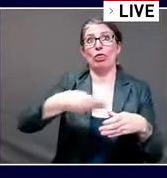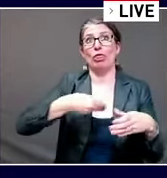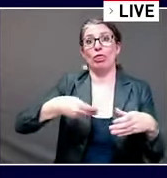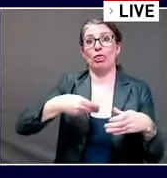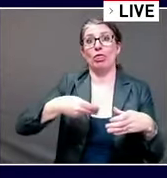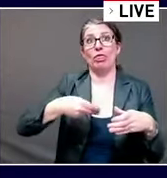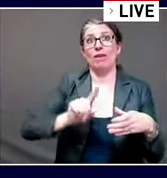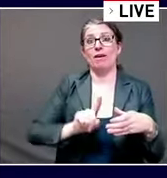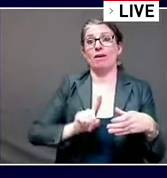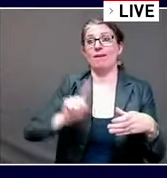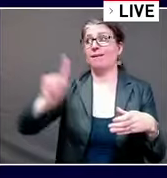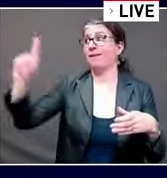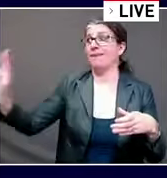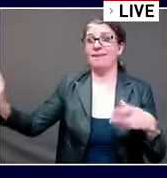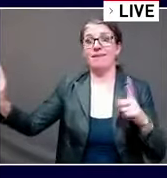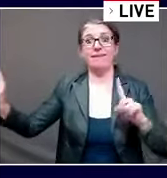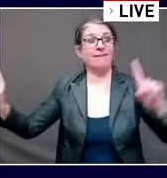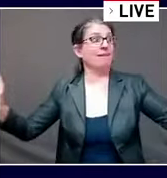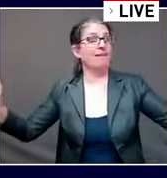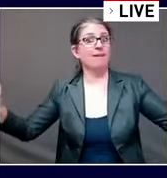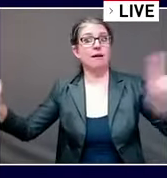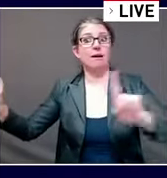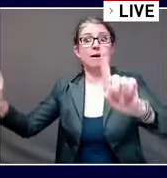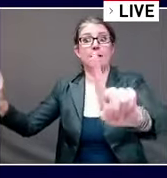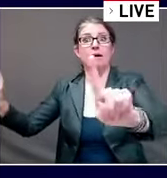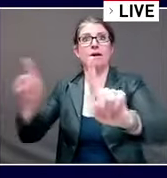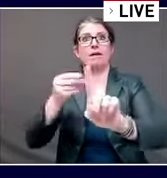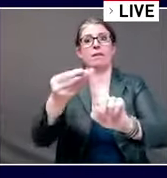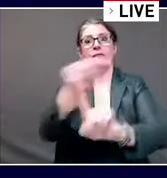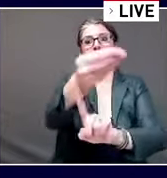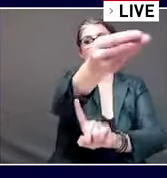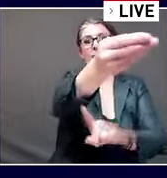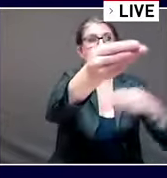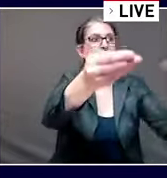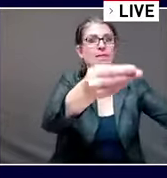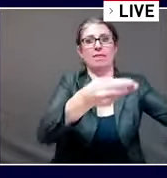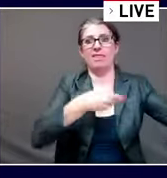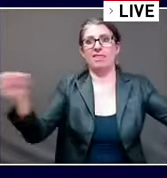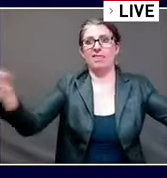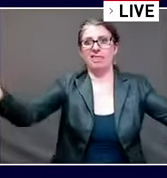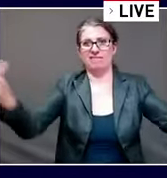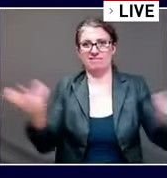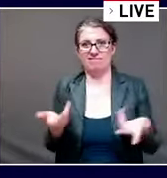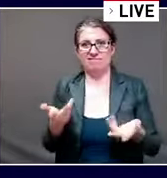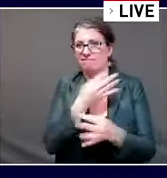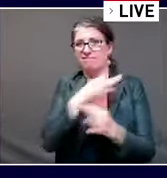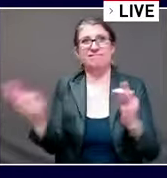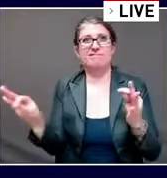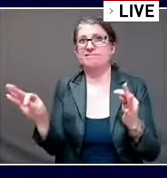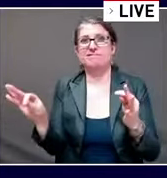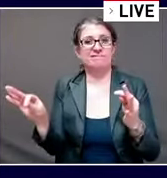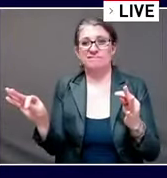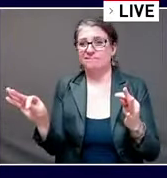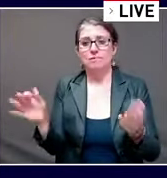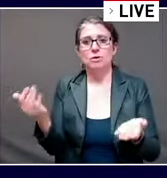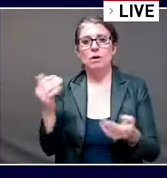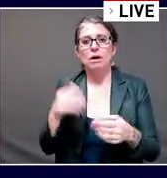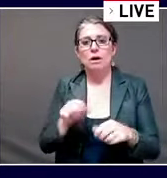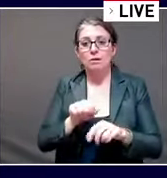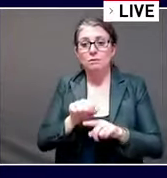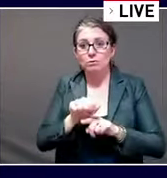that there are going to be more outbreaks. And we're starting to see this cycle, this circuit. And that is what's unfortunately driving the exponential